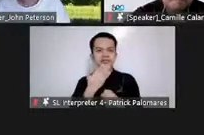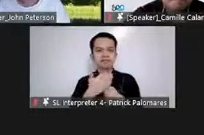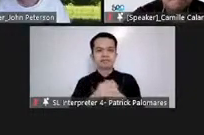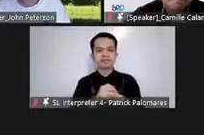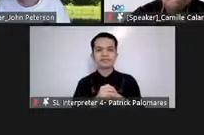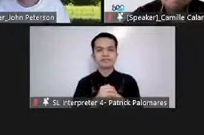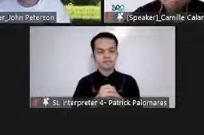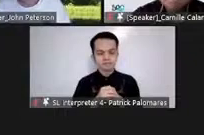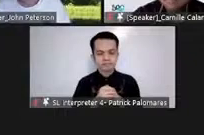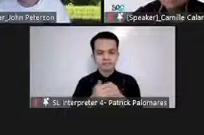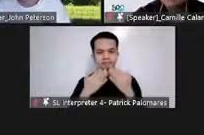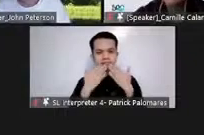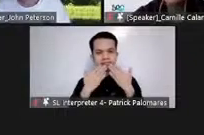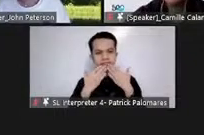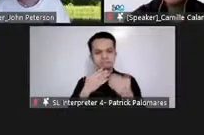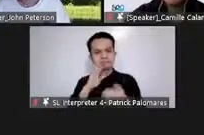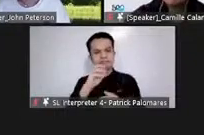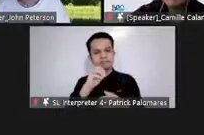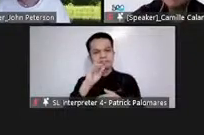Thank you, Sir Bob.